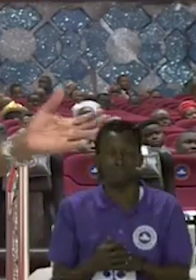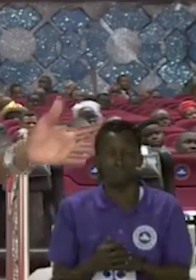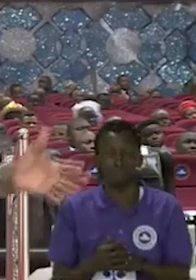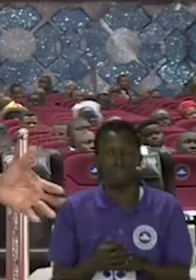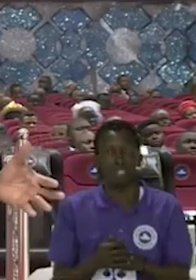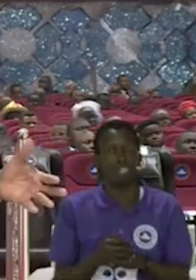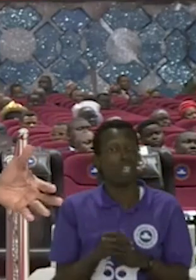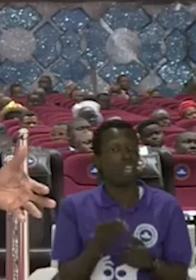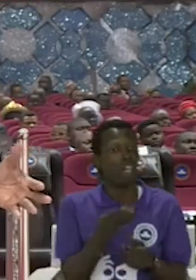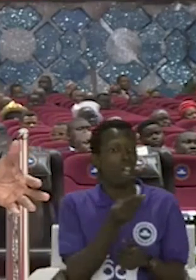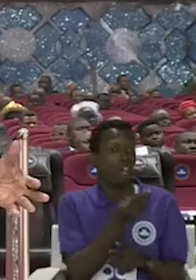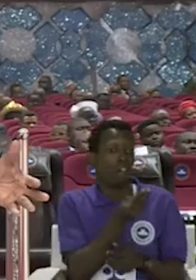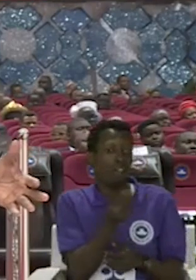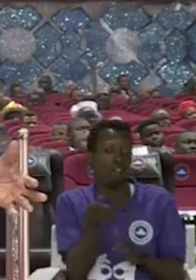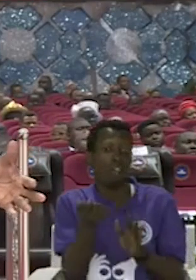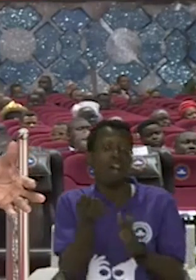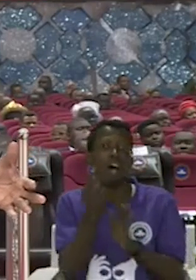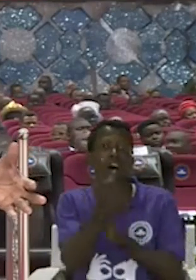Within an hour,